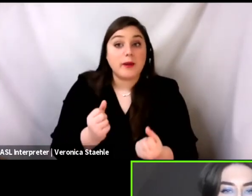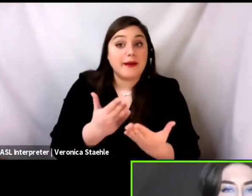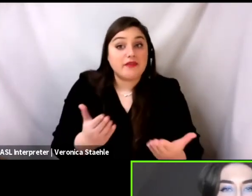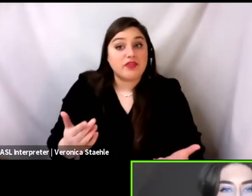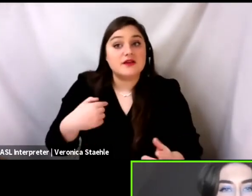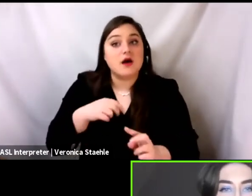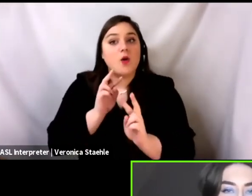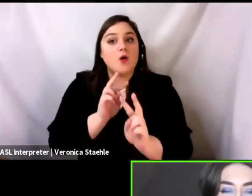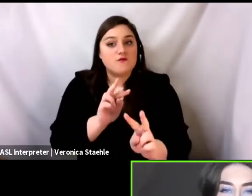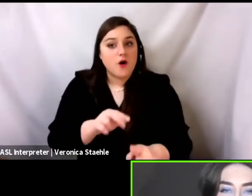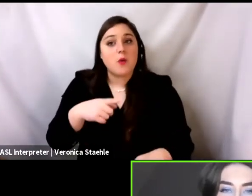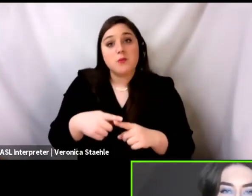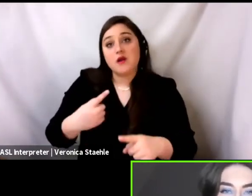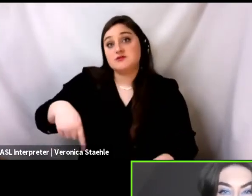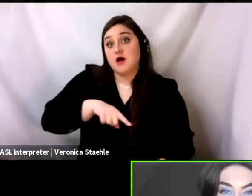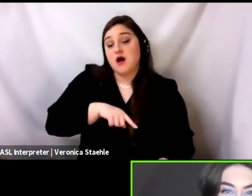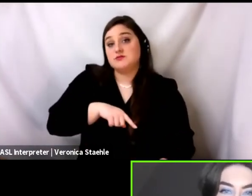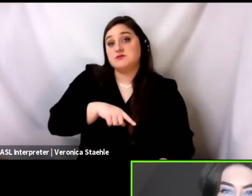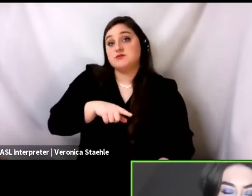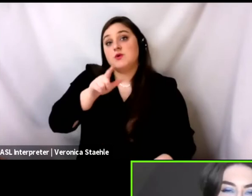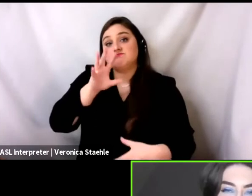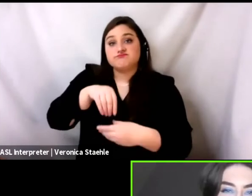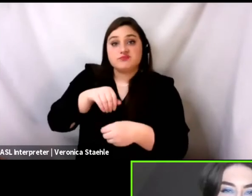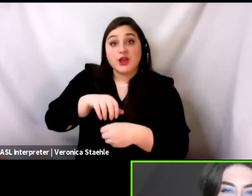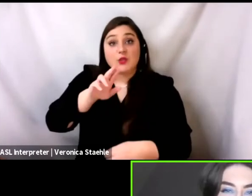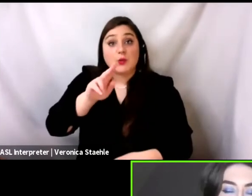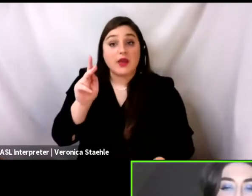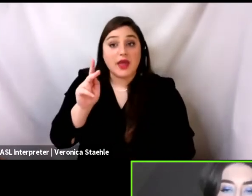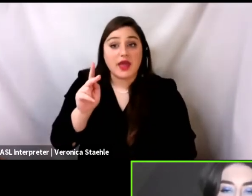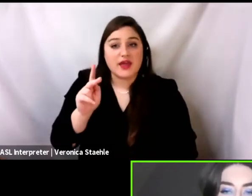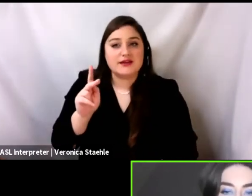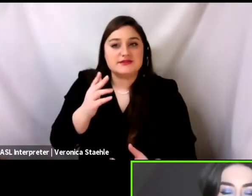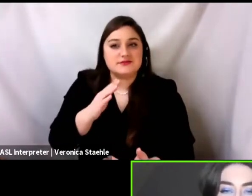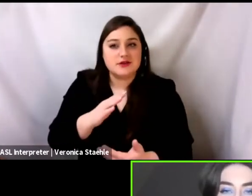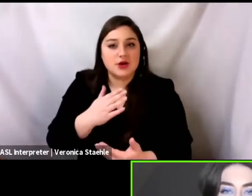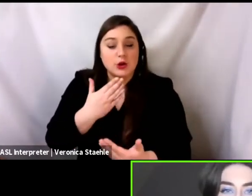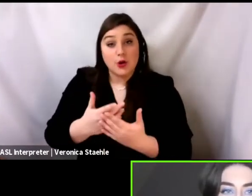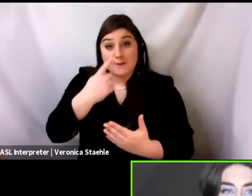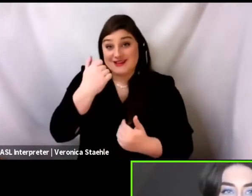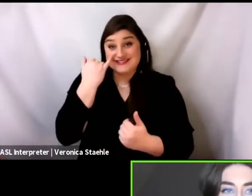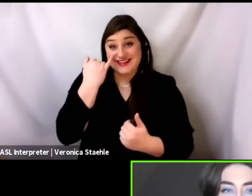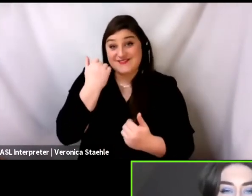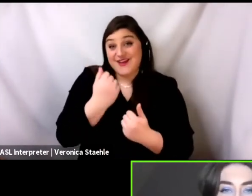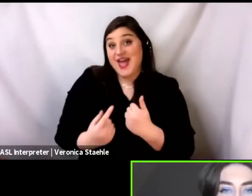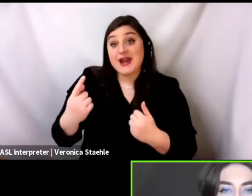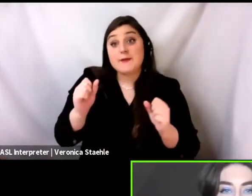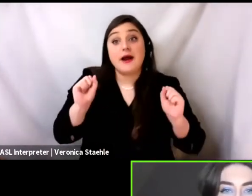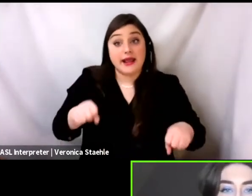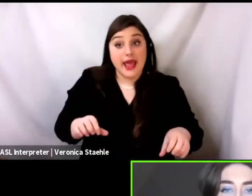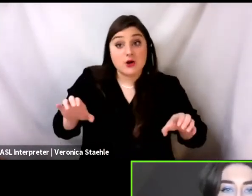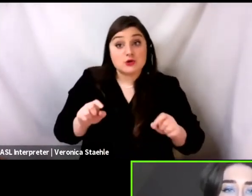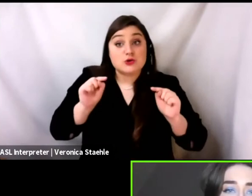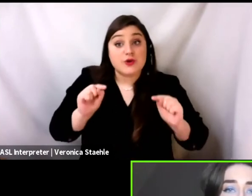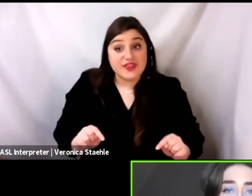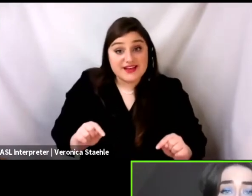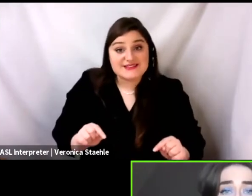that we in the UK can like be a part of it, because I think if anyone can do this, it's sex workers based in the part of